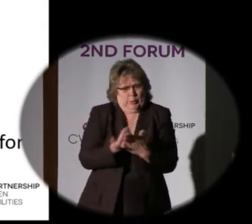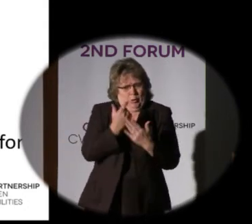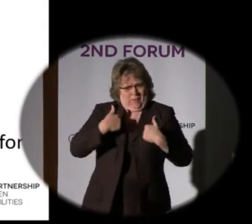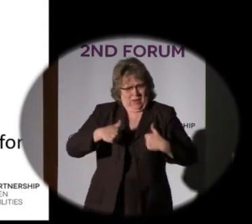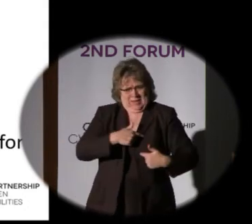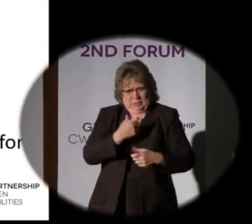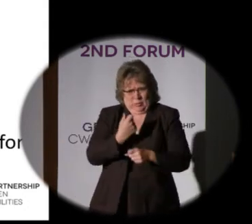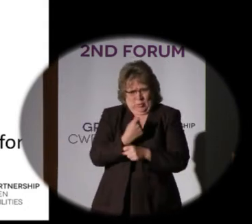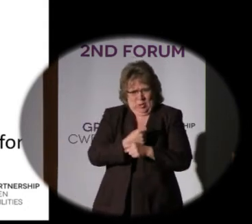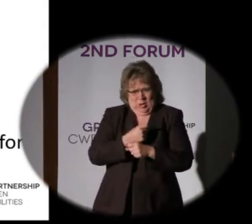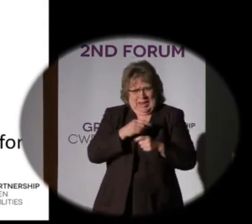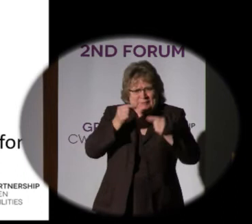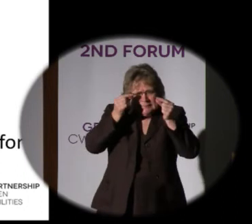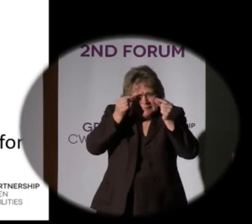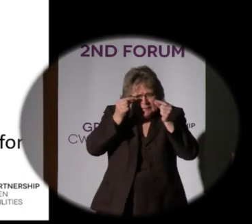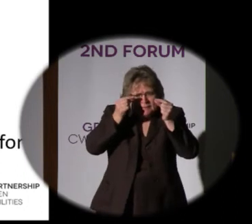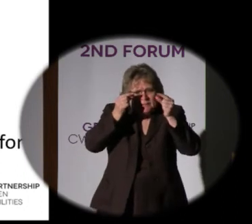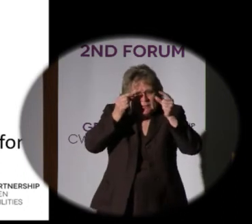strengthening.